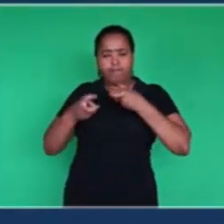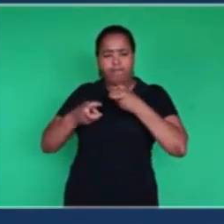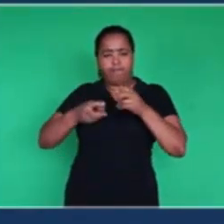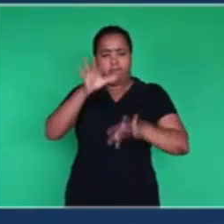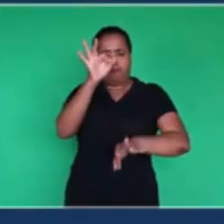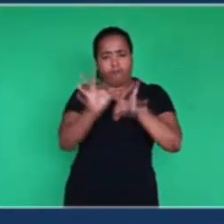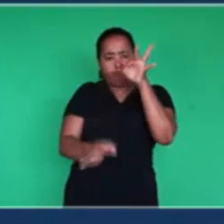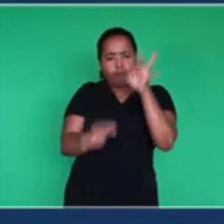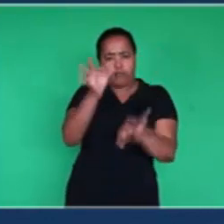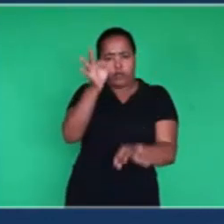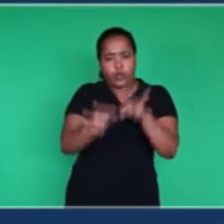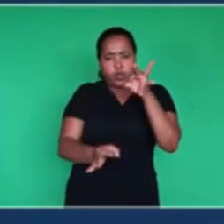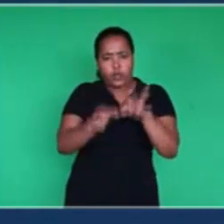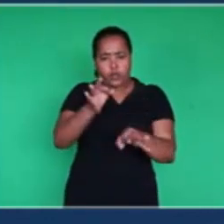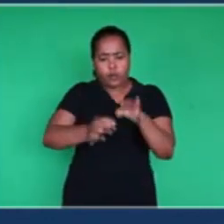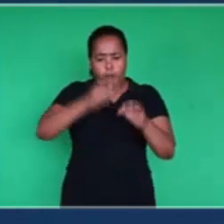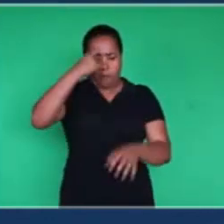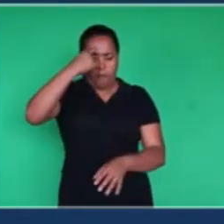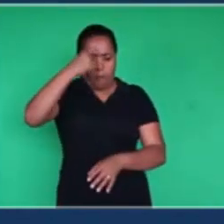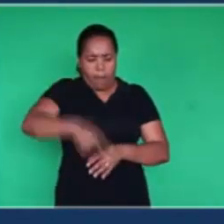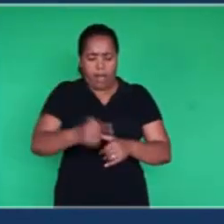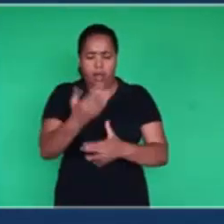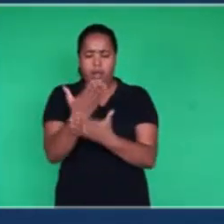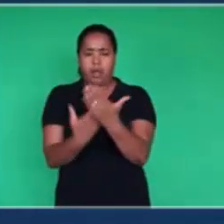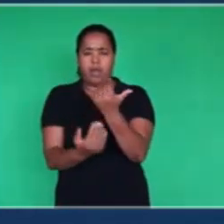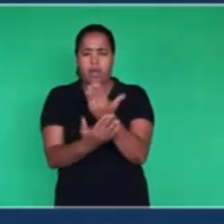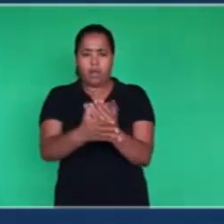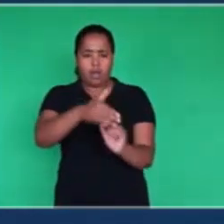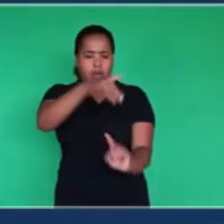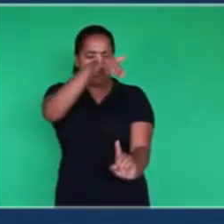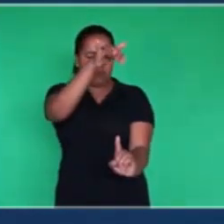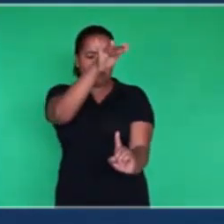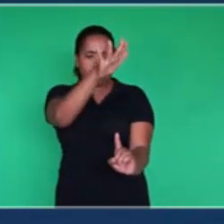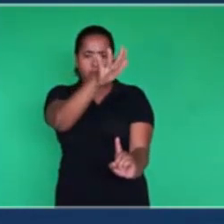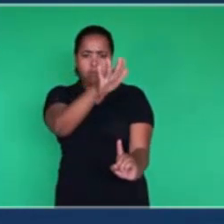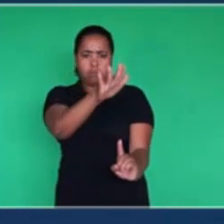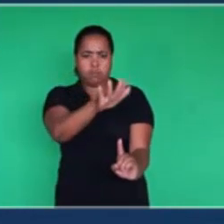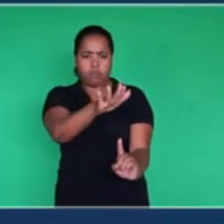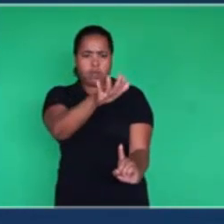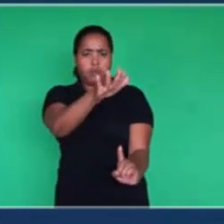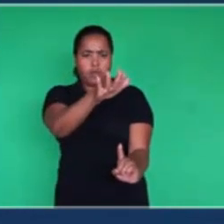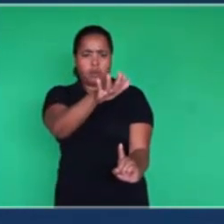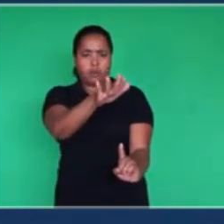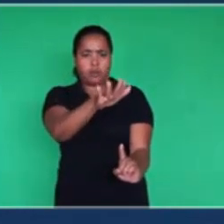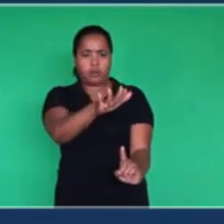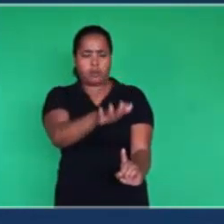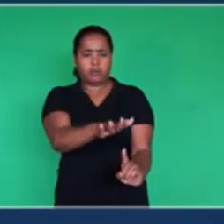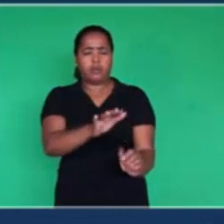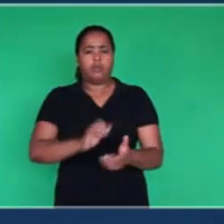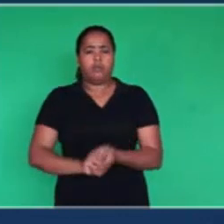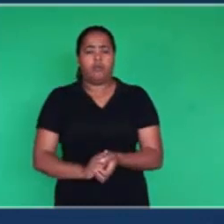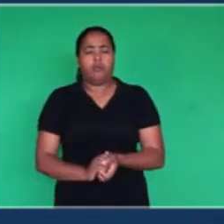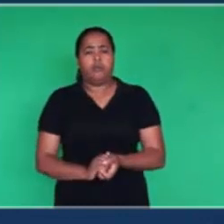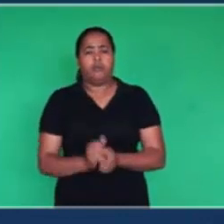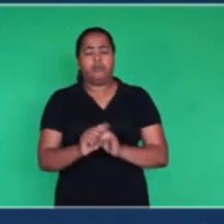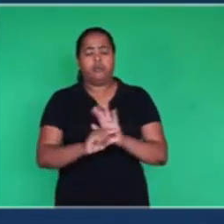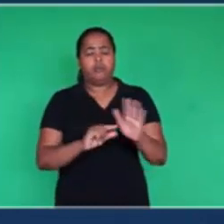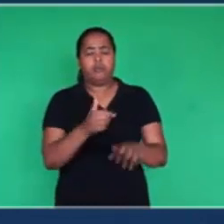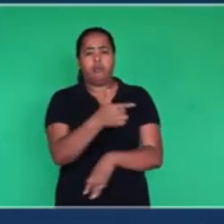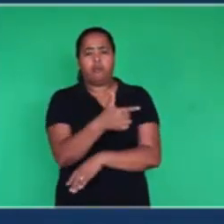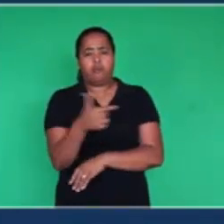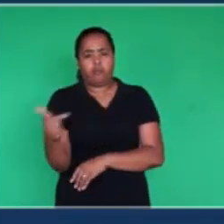hand, which I have laid on them. So the house of Israel shall know that I am the Lord their God from that